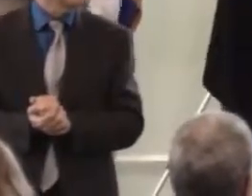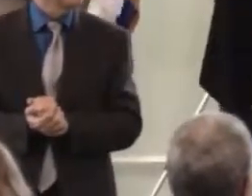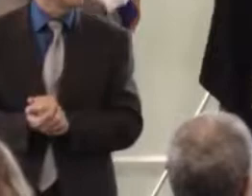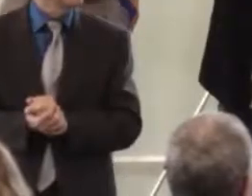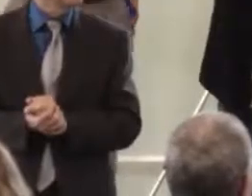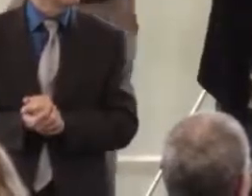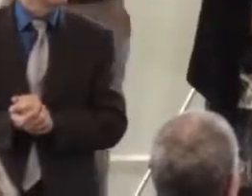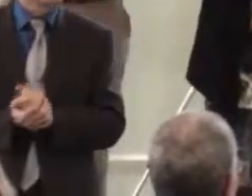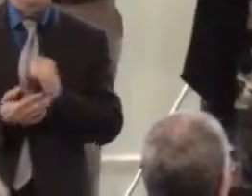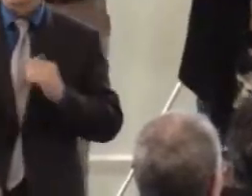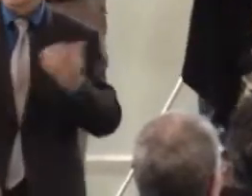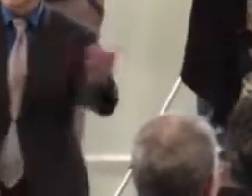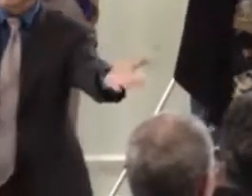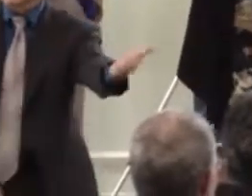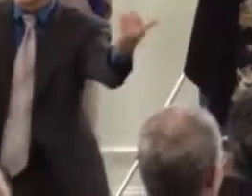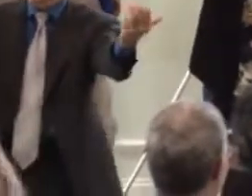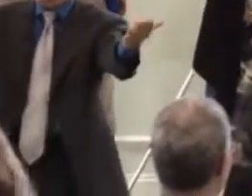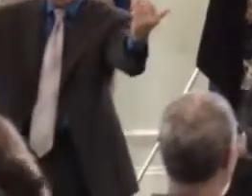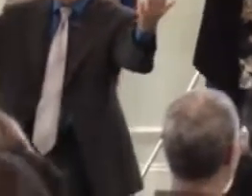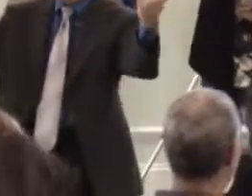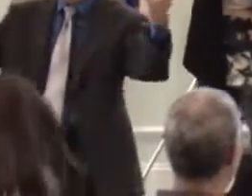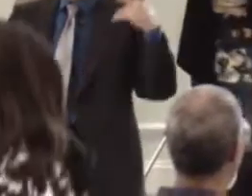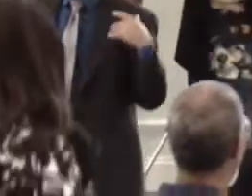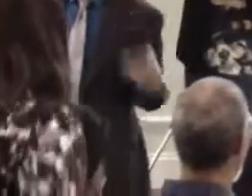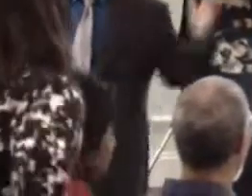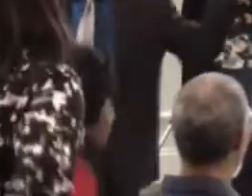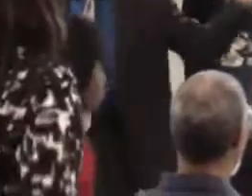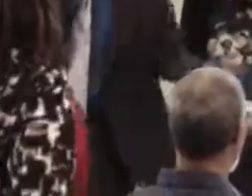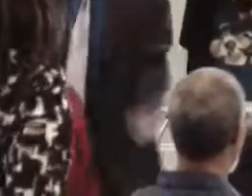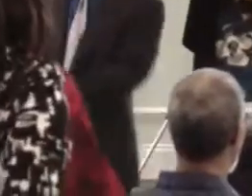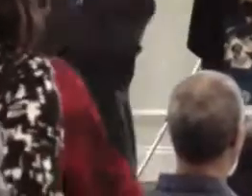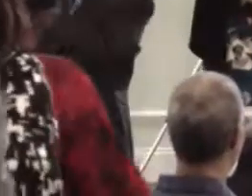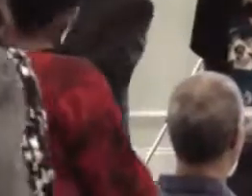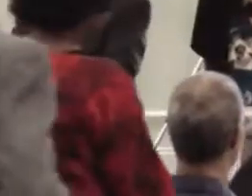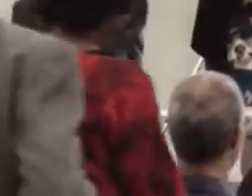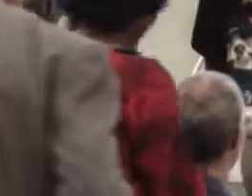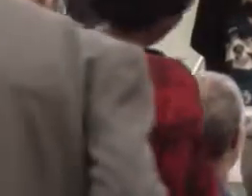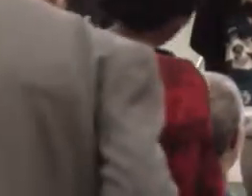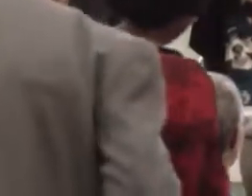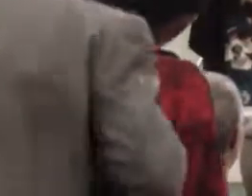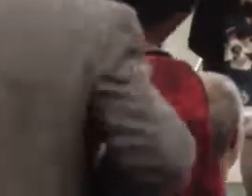We invite you to stand and join us in singing our closing hymn, 330,